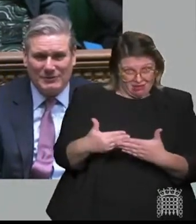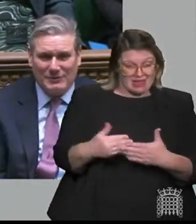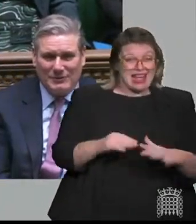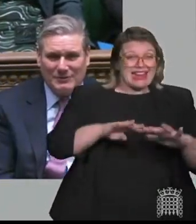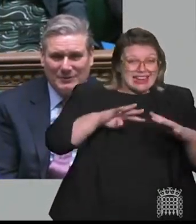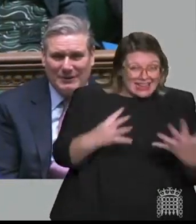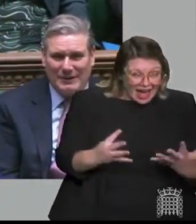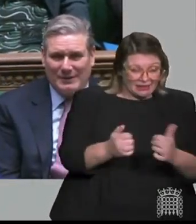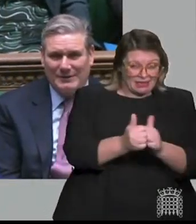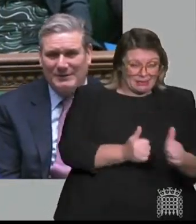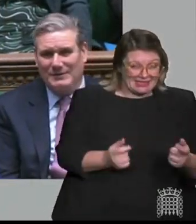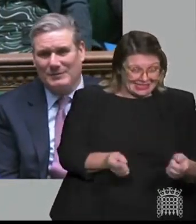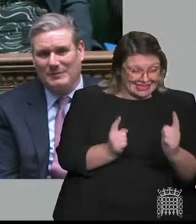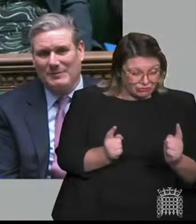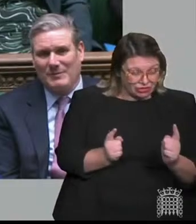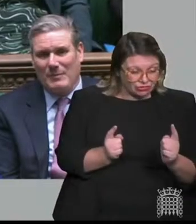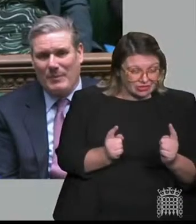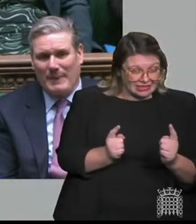Business Secretary.